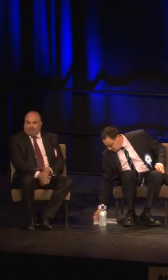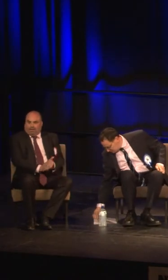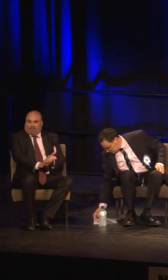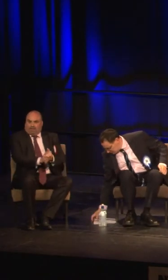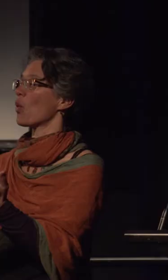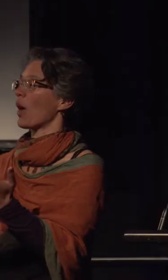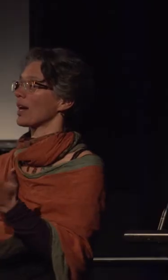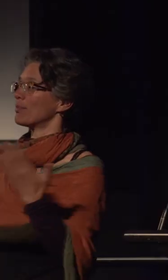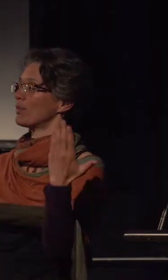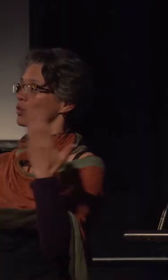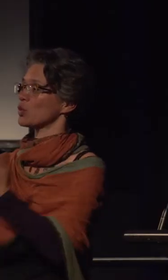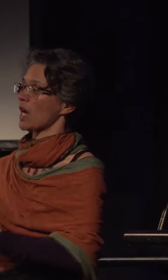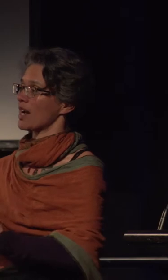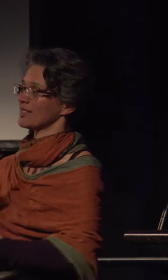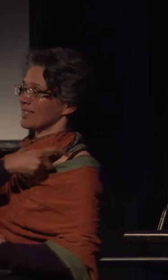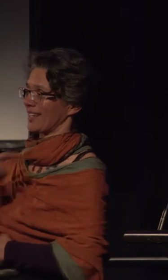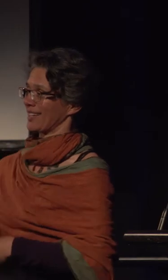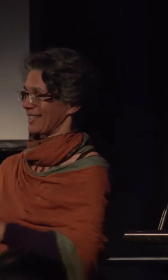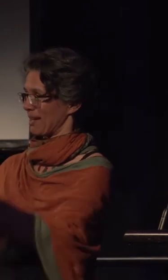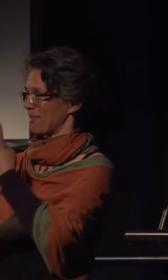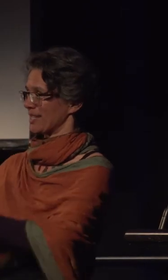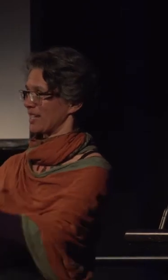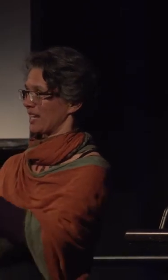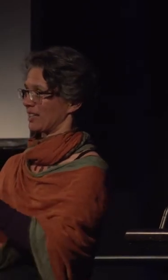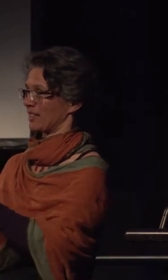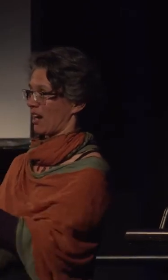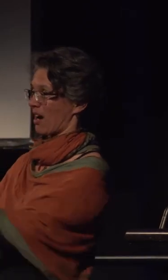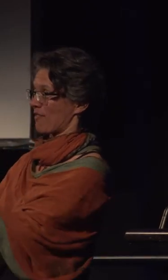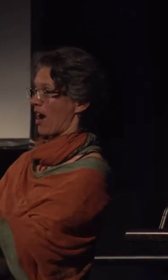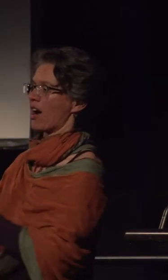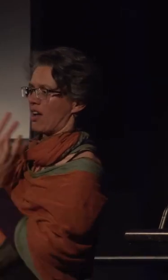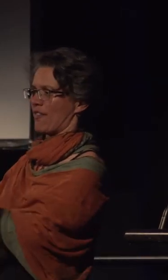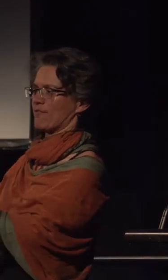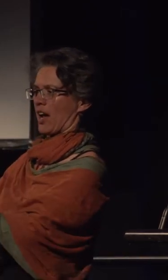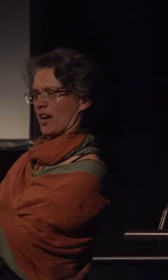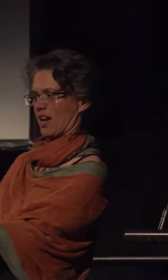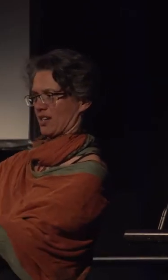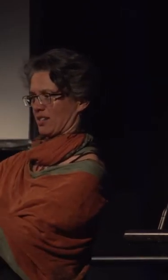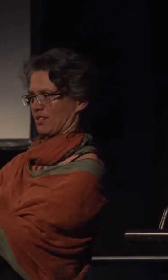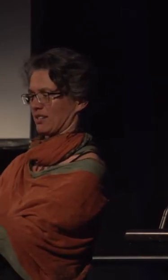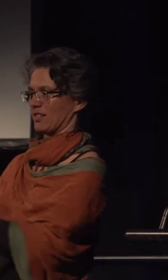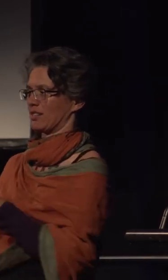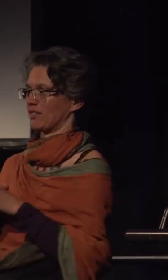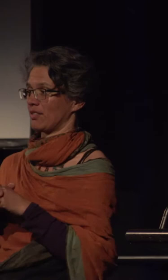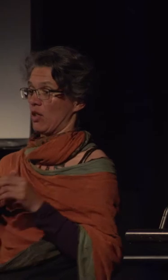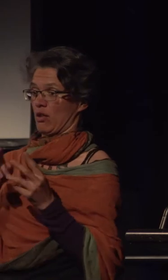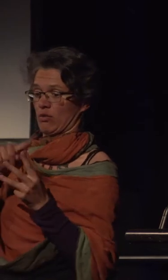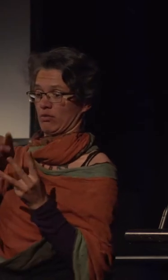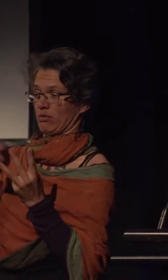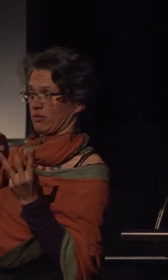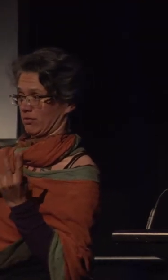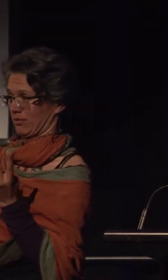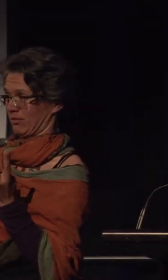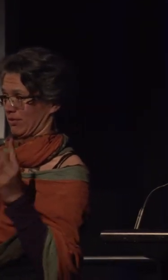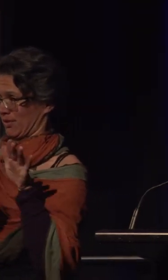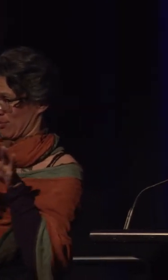Welcome to tonight's candidate meeting for the Whangarei electorate, hosted by the Northern Advocate, the HITS and the Northland Chamber of